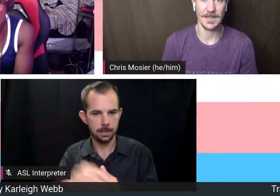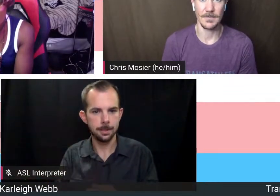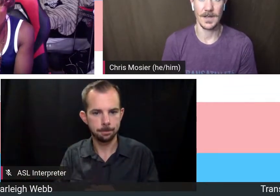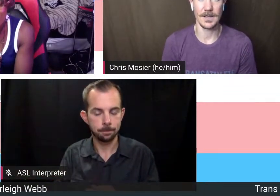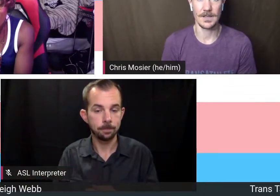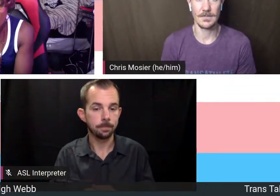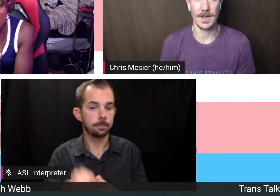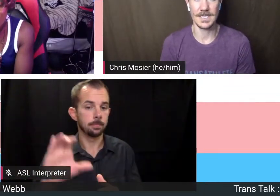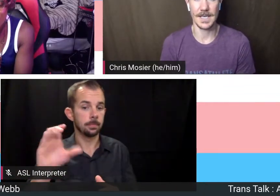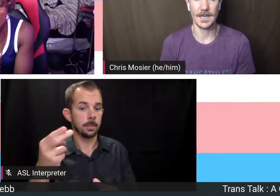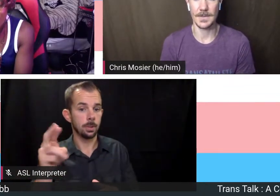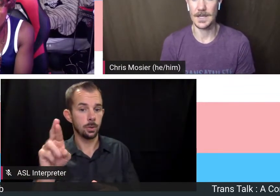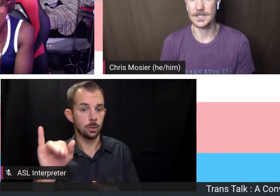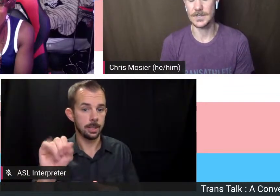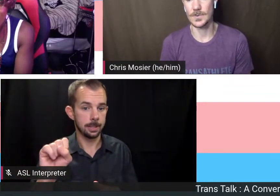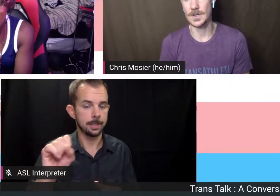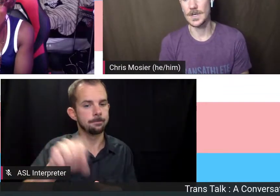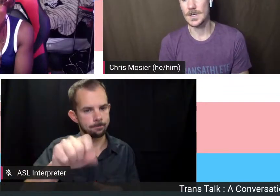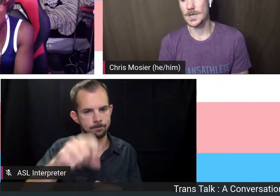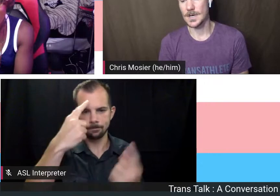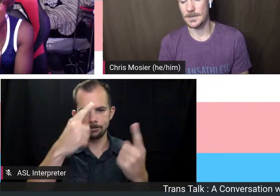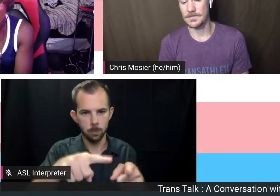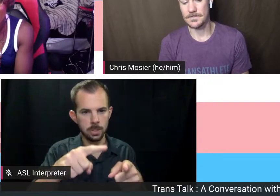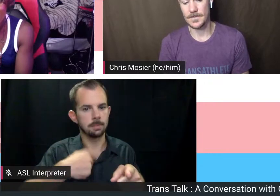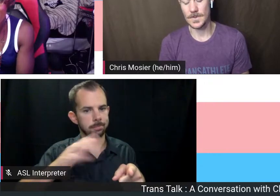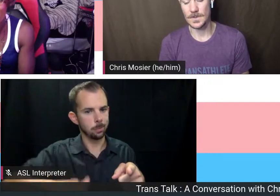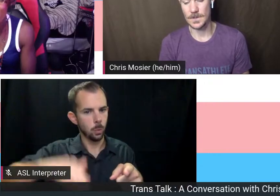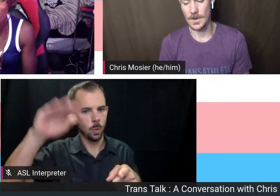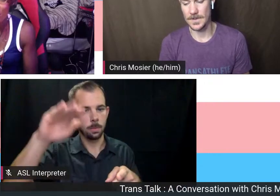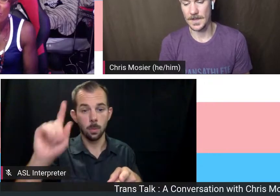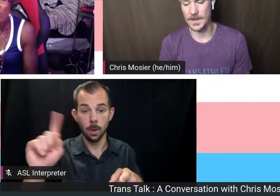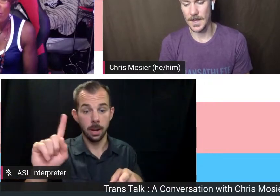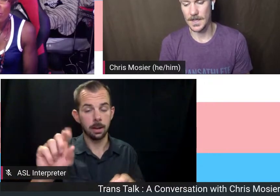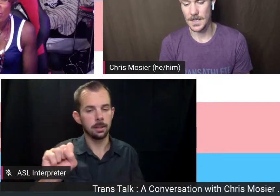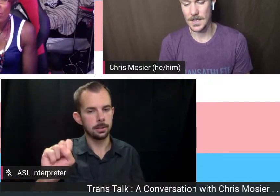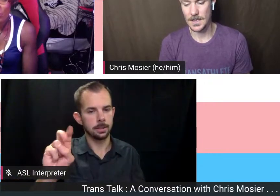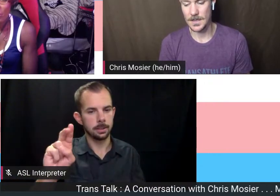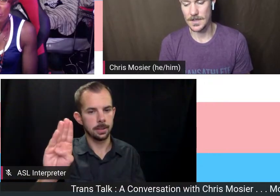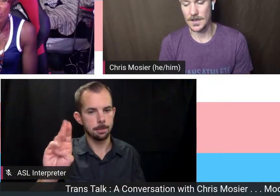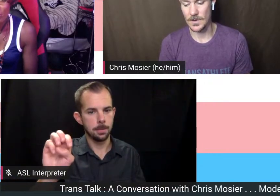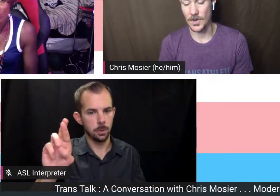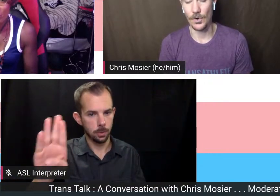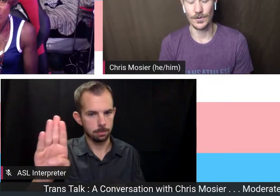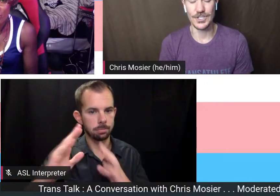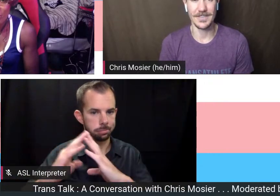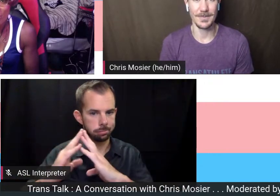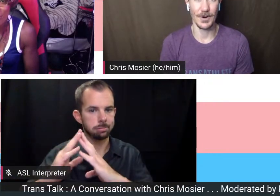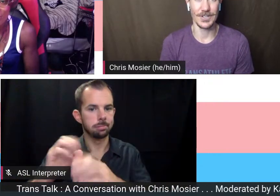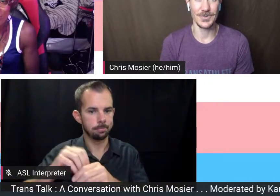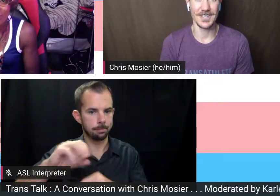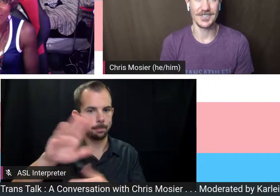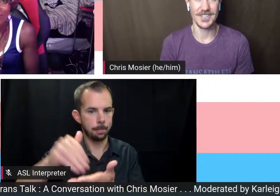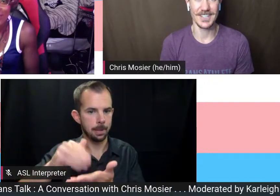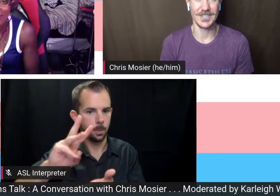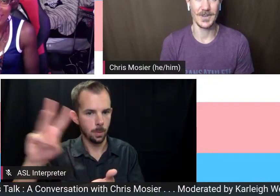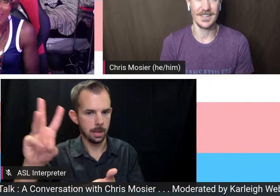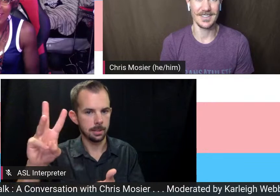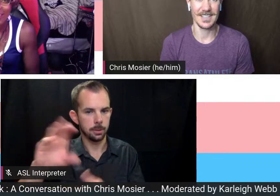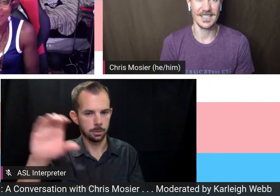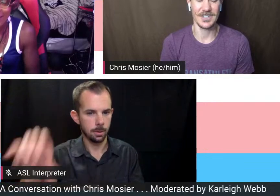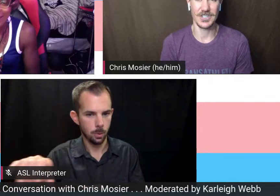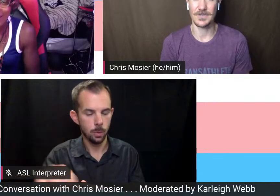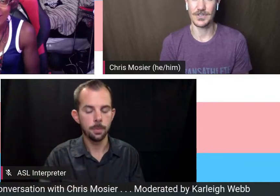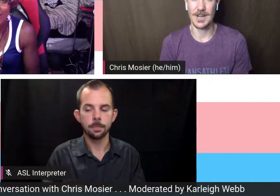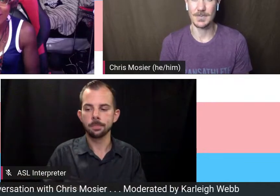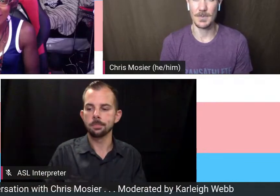that was definitely my take on that too. And I think that the overachieving part is really interesting too. And I